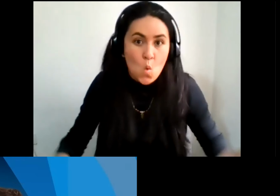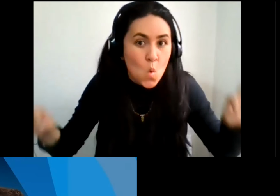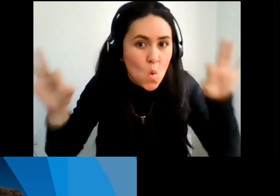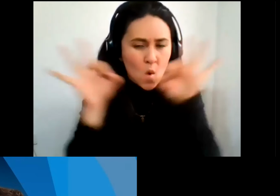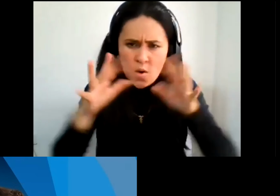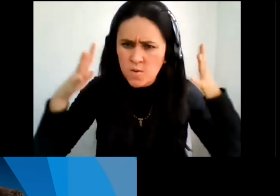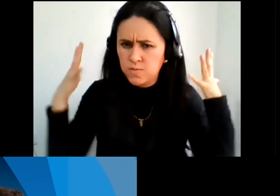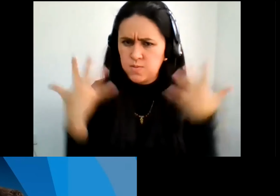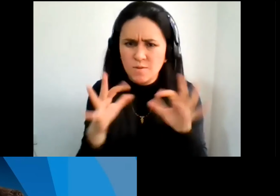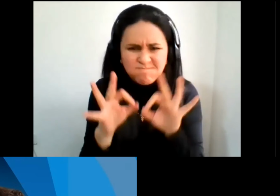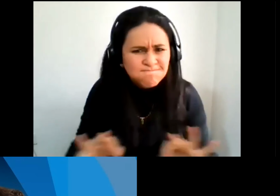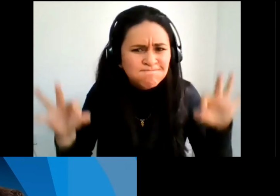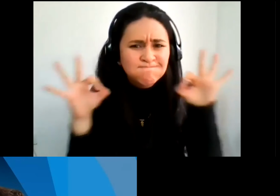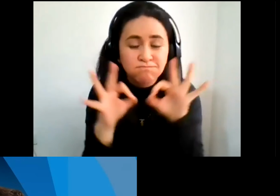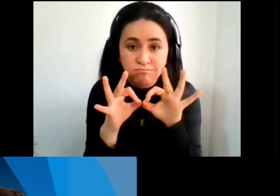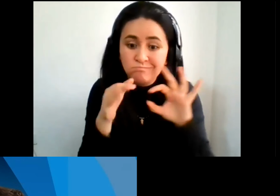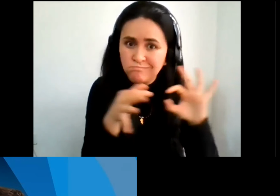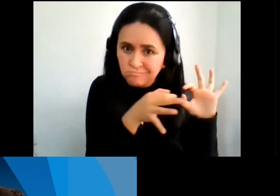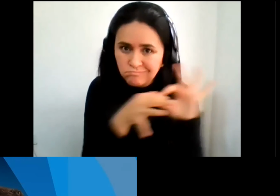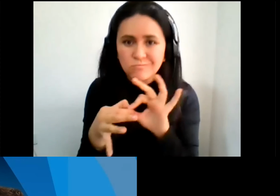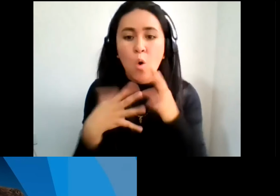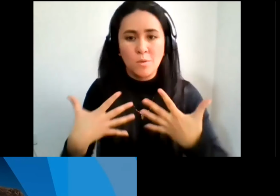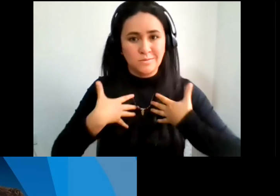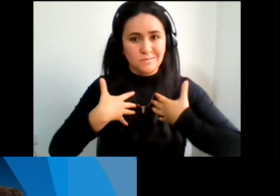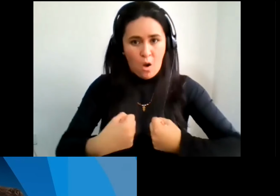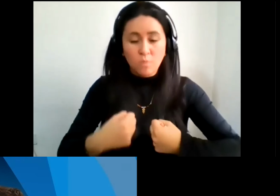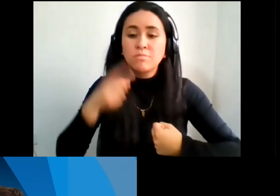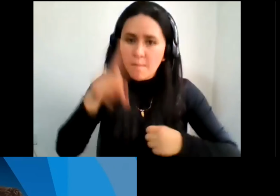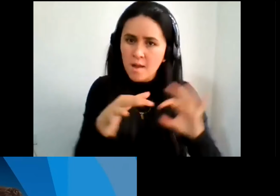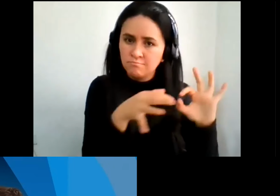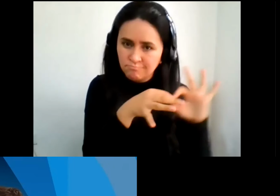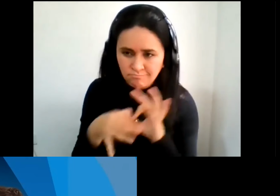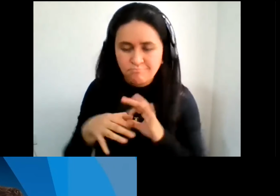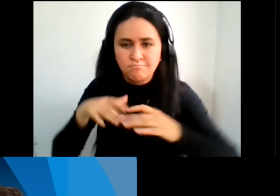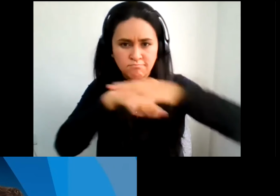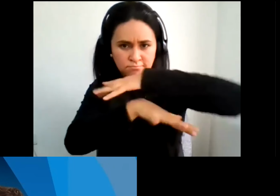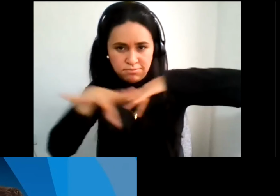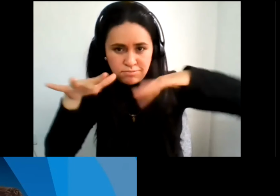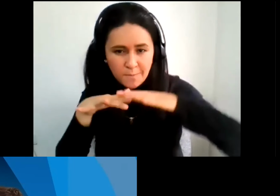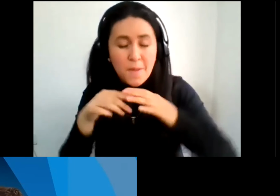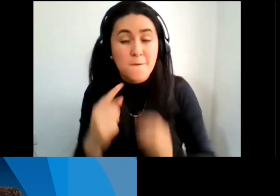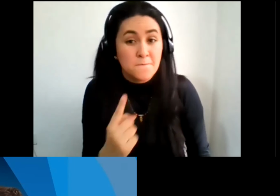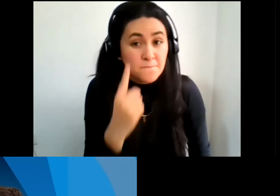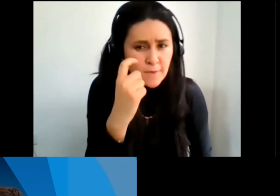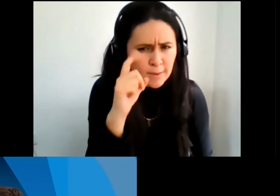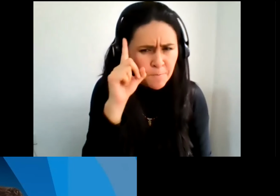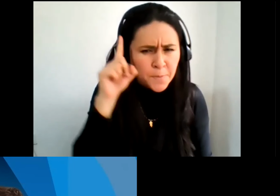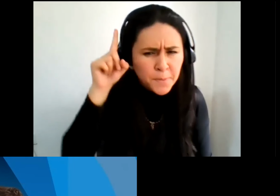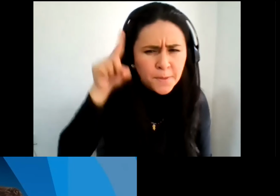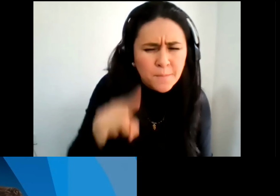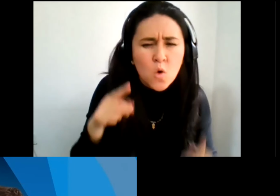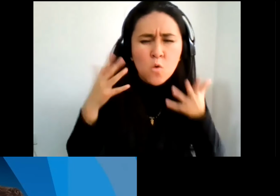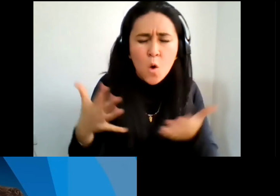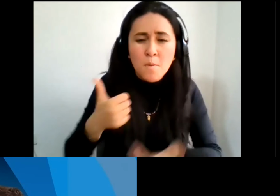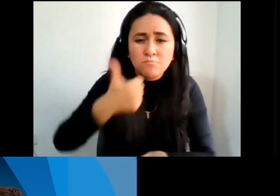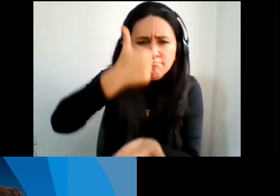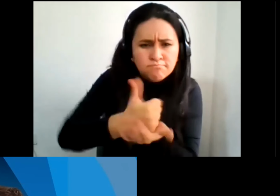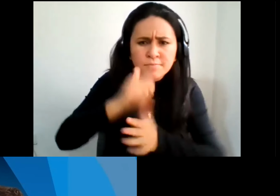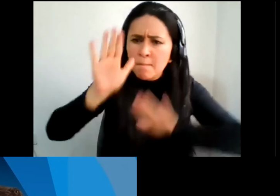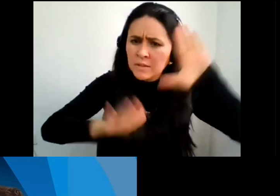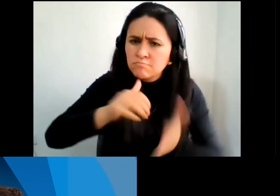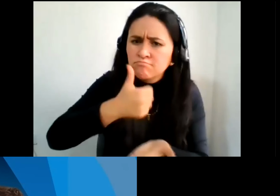fundamental issue of these essential public health functions. And I can't mention also the weight